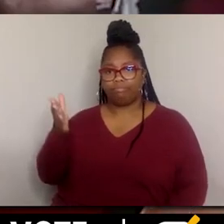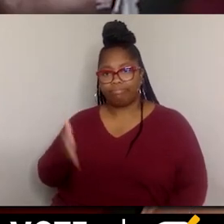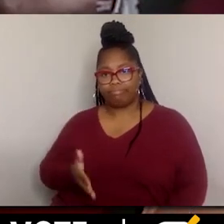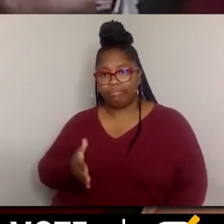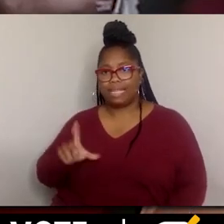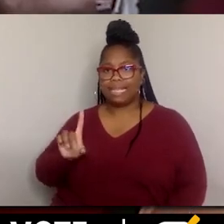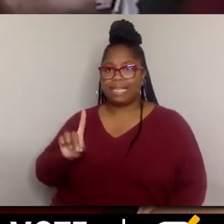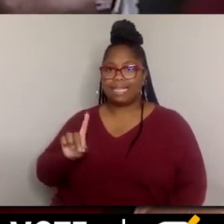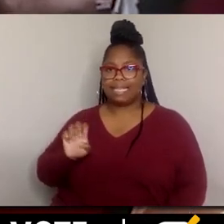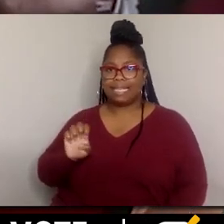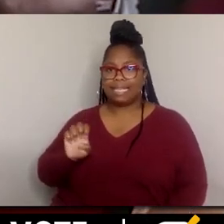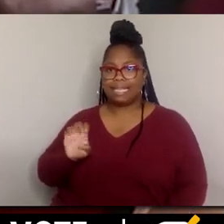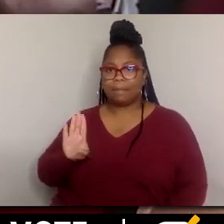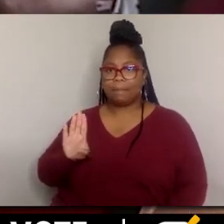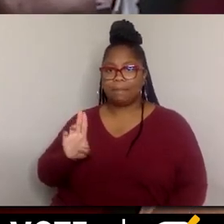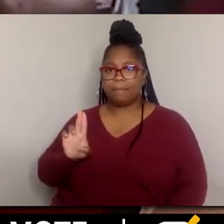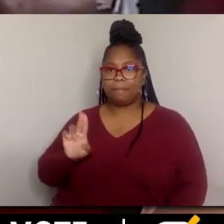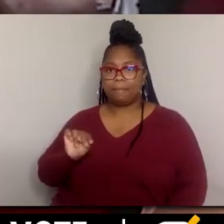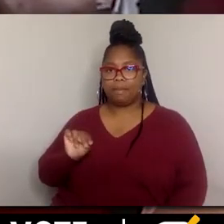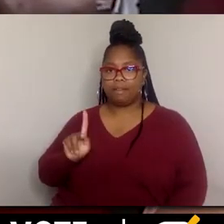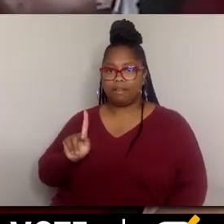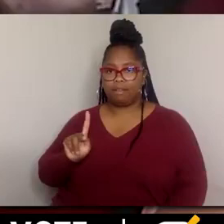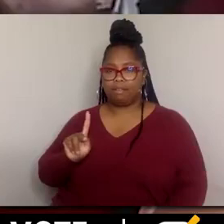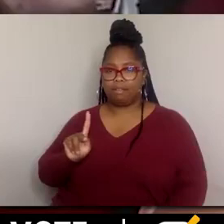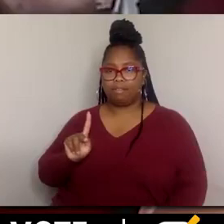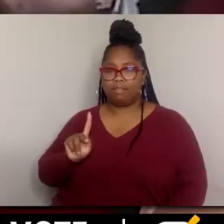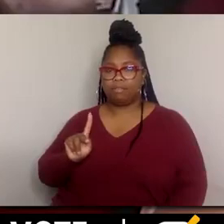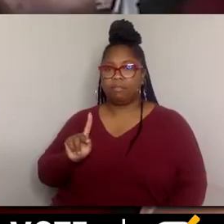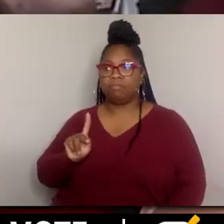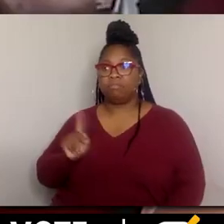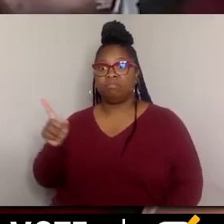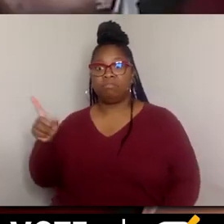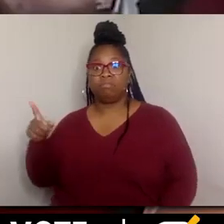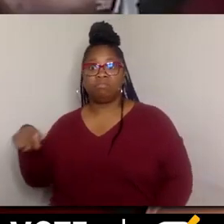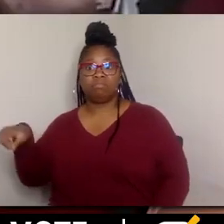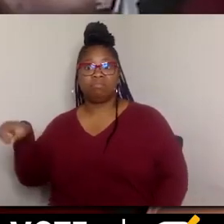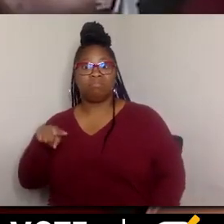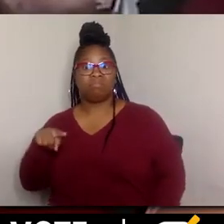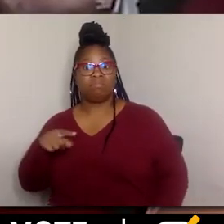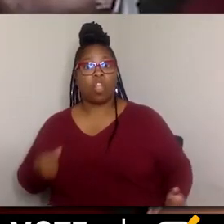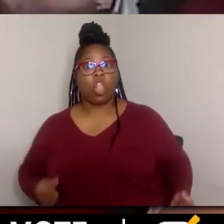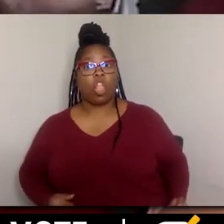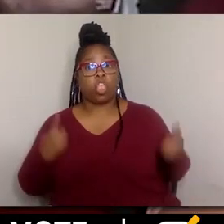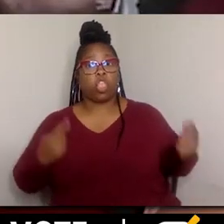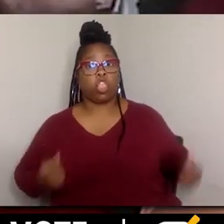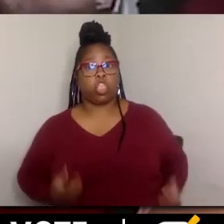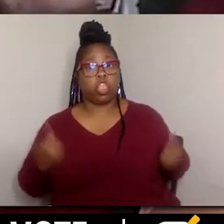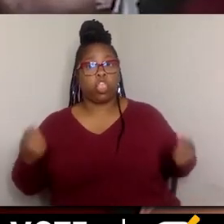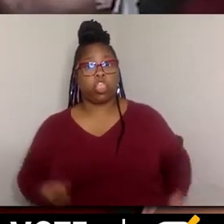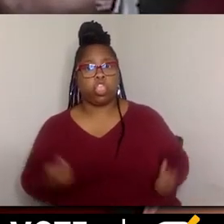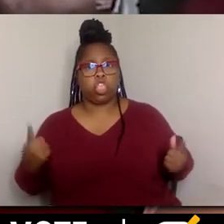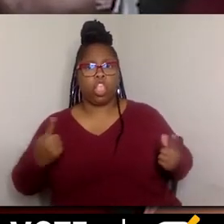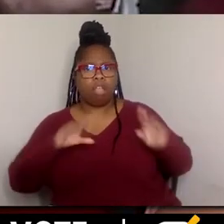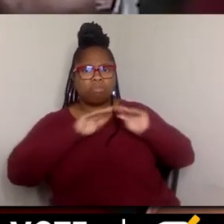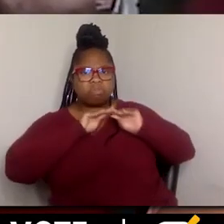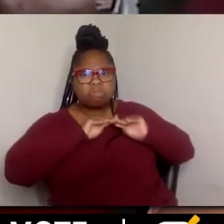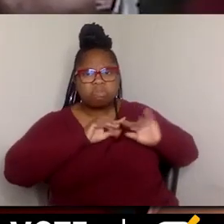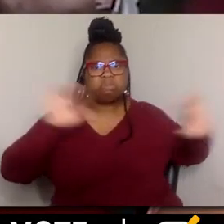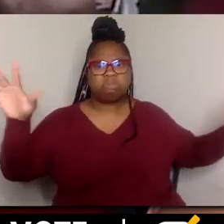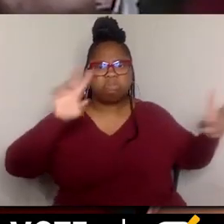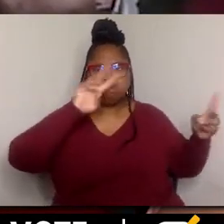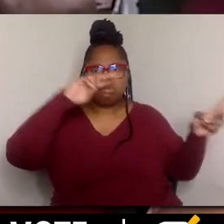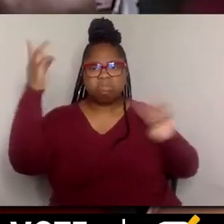www.yes15.org/debunk. The spending we're seeing to spread Prop 15 misinformation is paralleled by